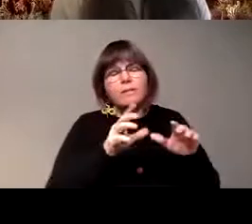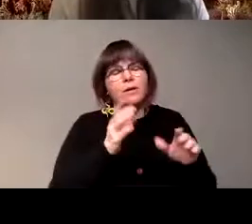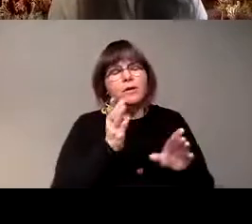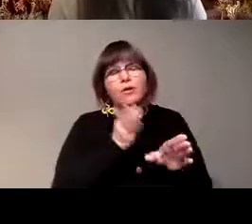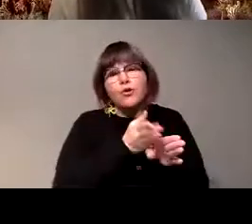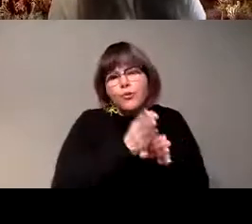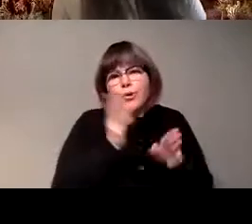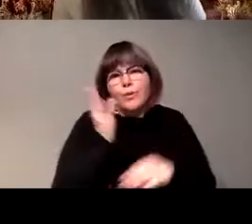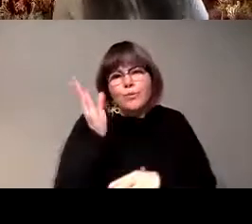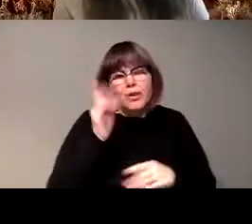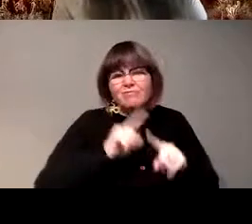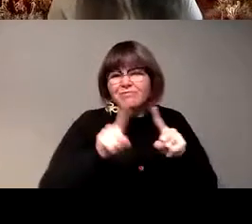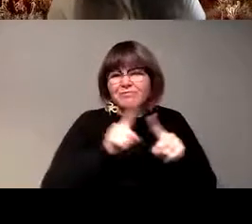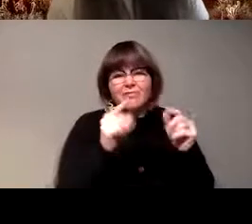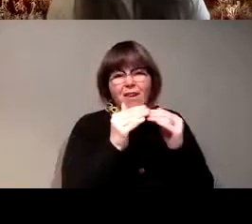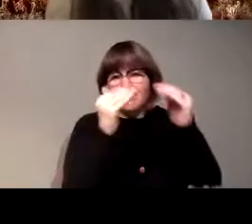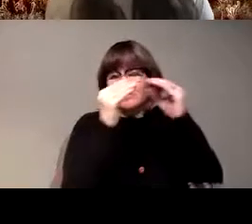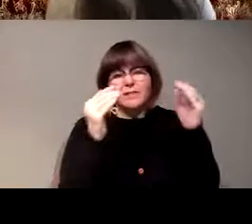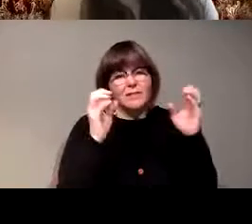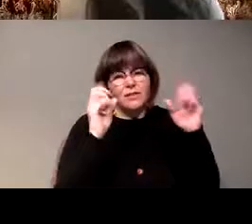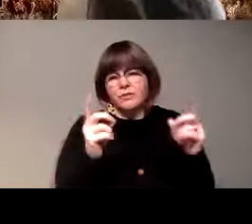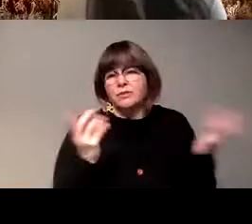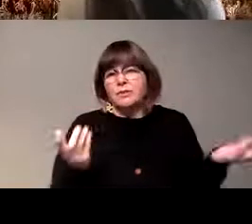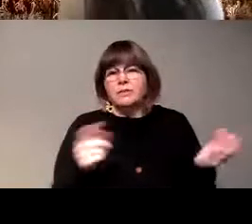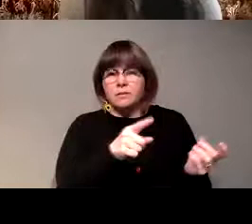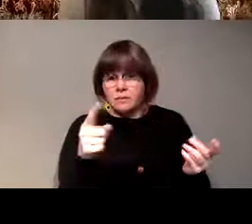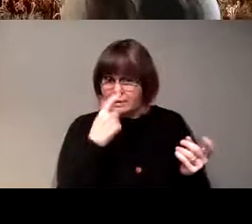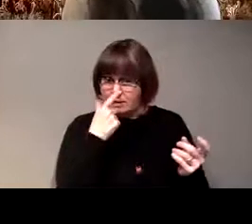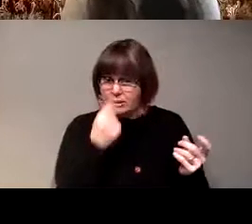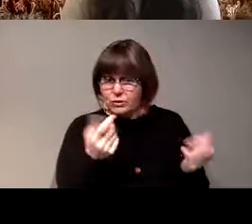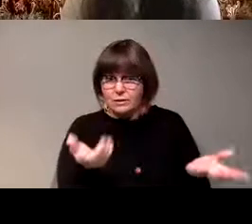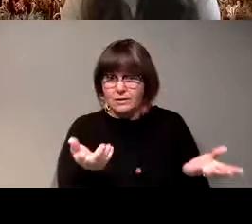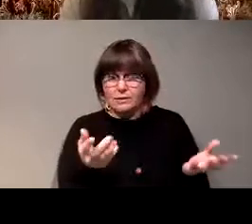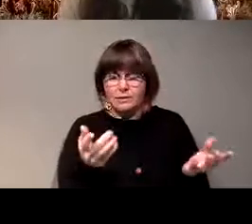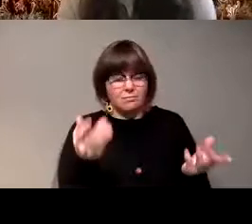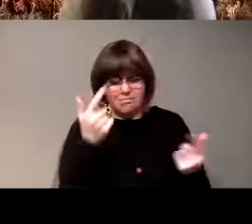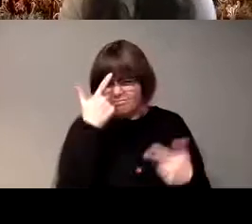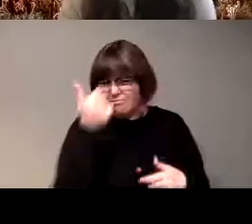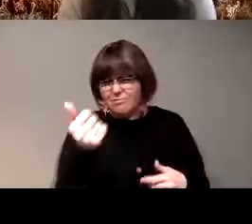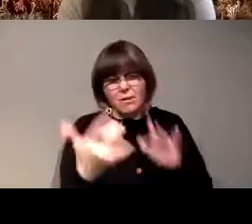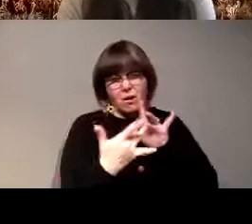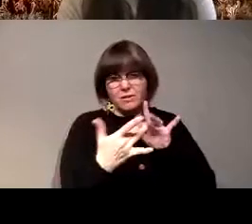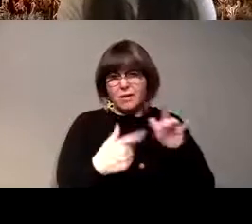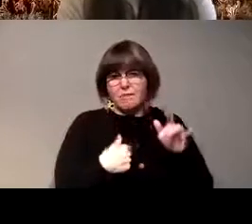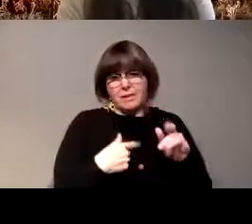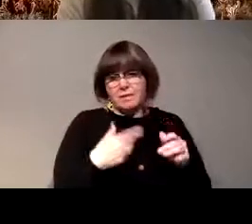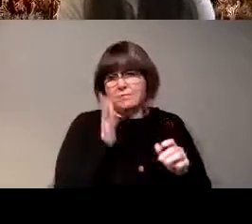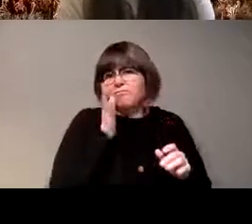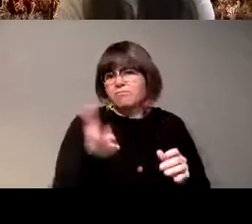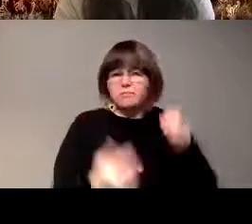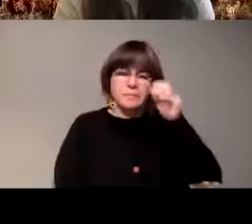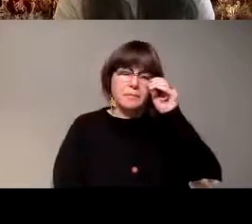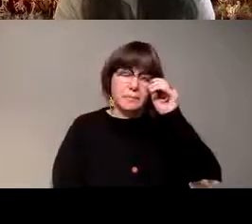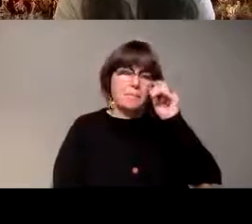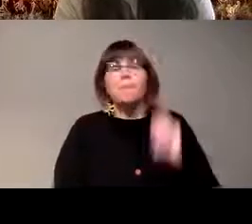presentations at all levels of education. So if you're interested, by all means, contact me in the future. I